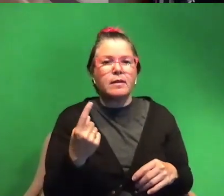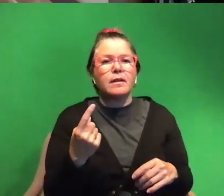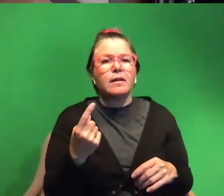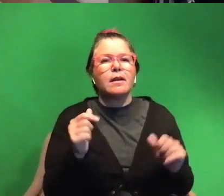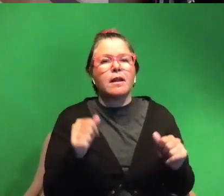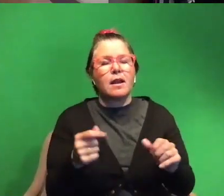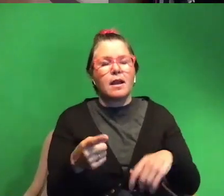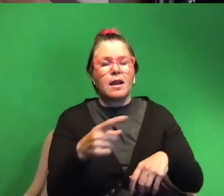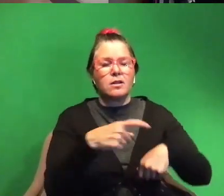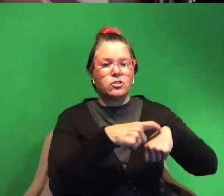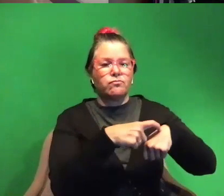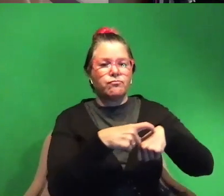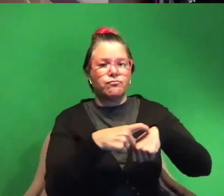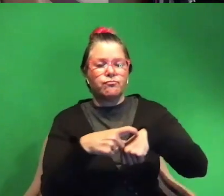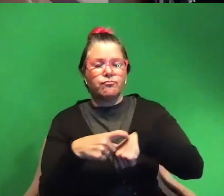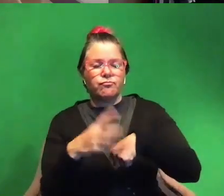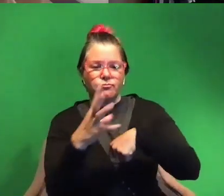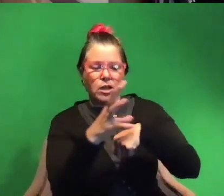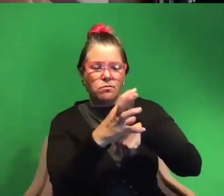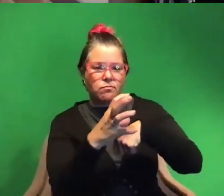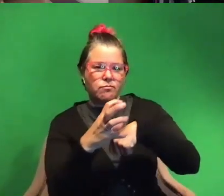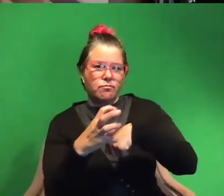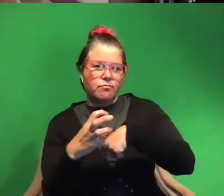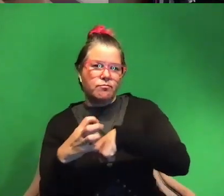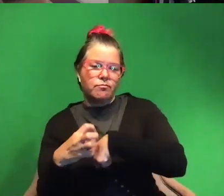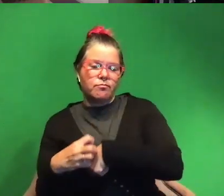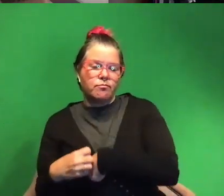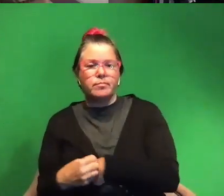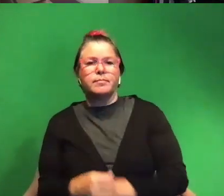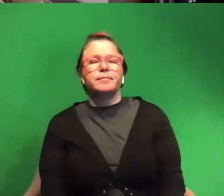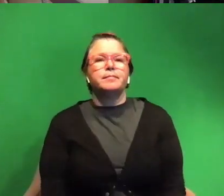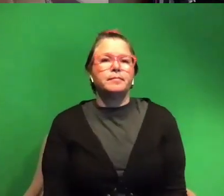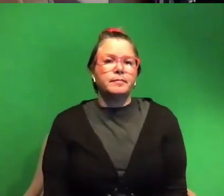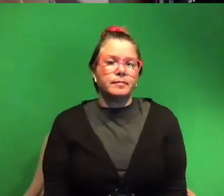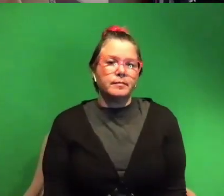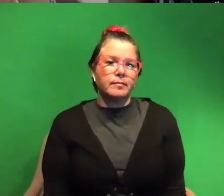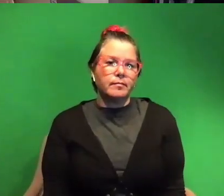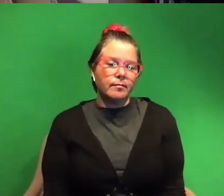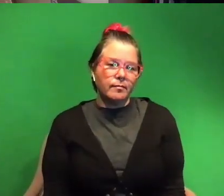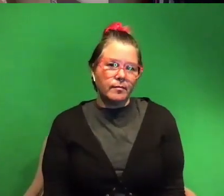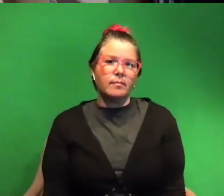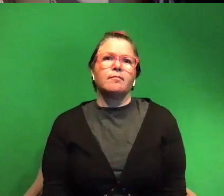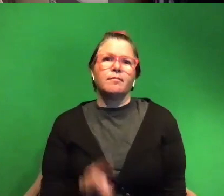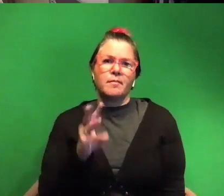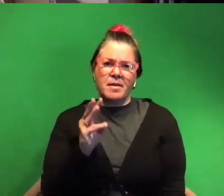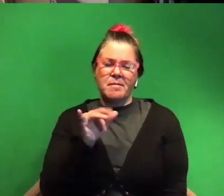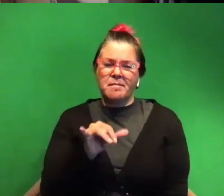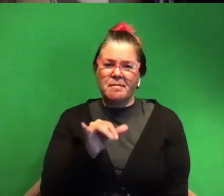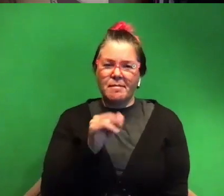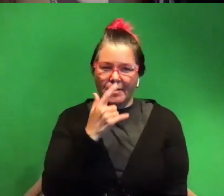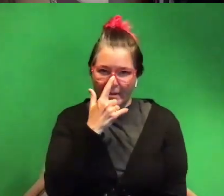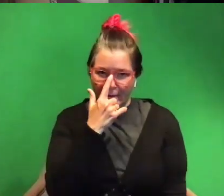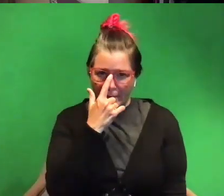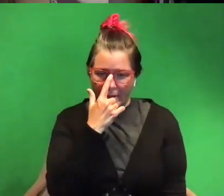sort of pull, with their tentacles, pull that prey into their bodies. Wow, that's,